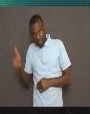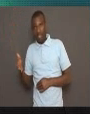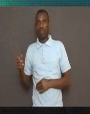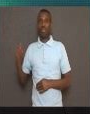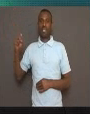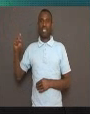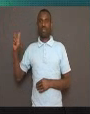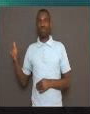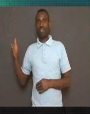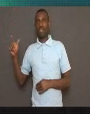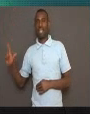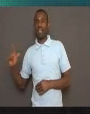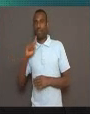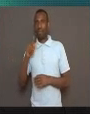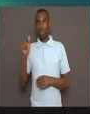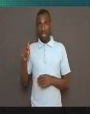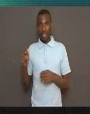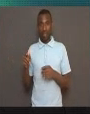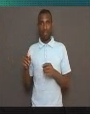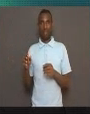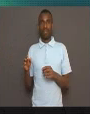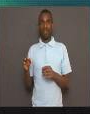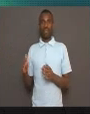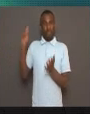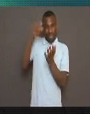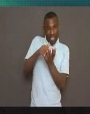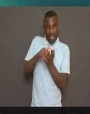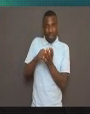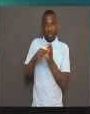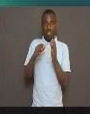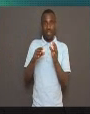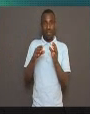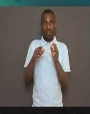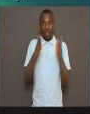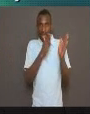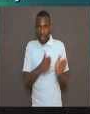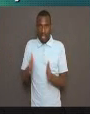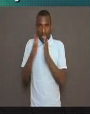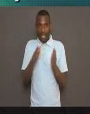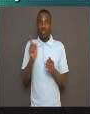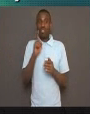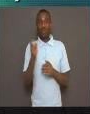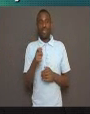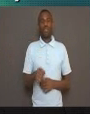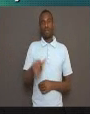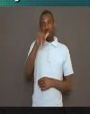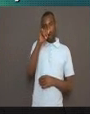We can rearrange it into the more elegant form seen